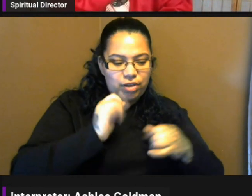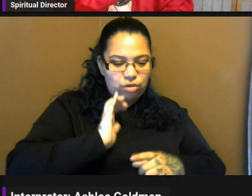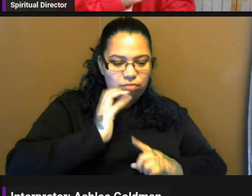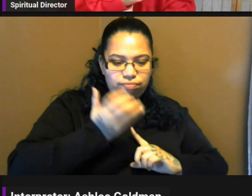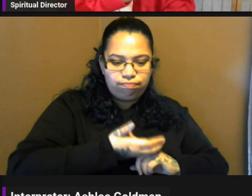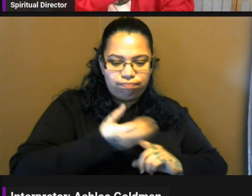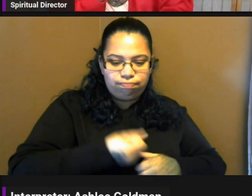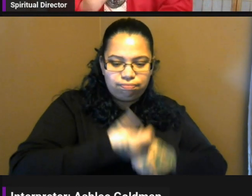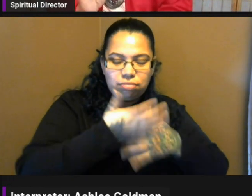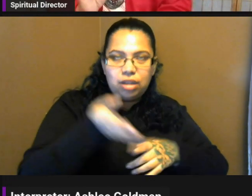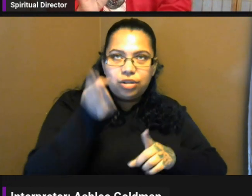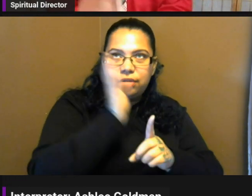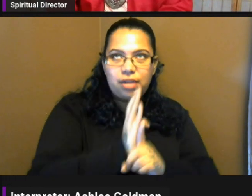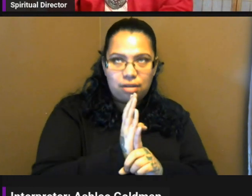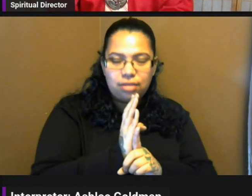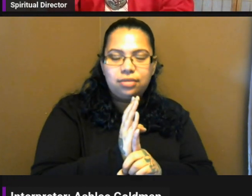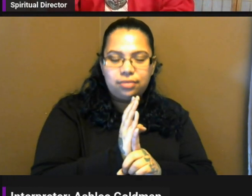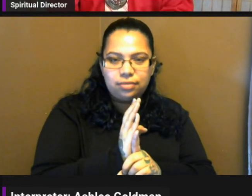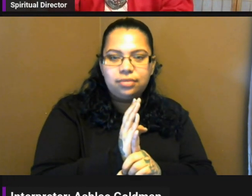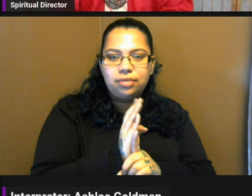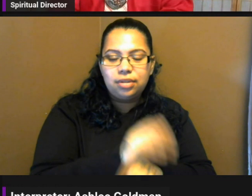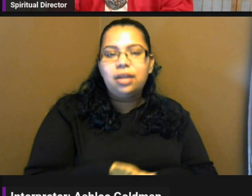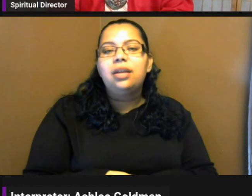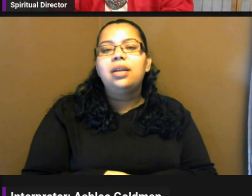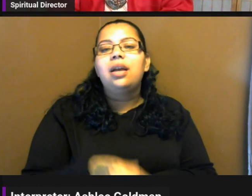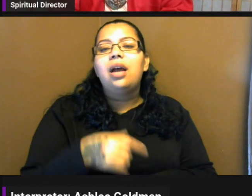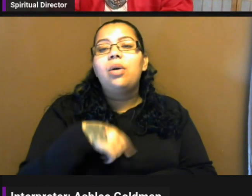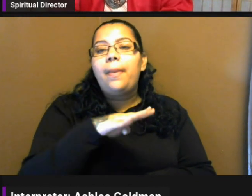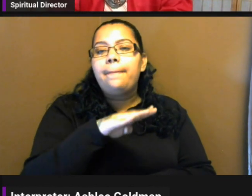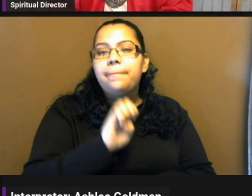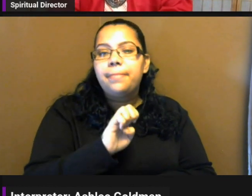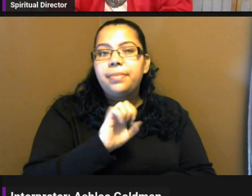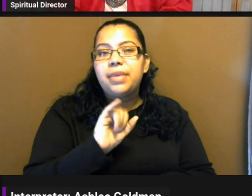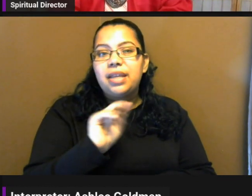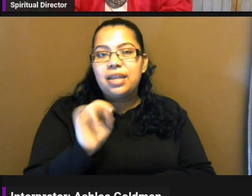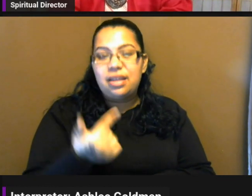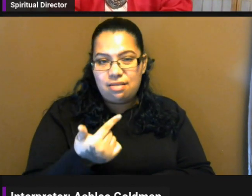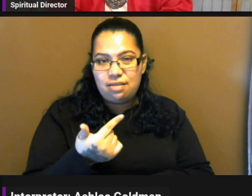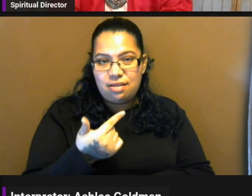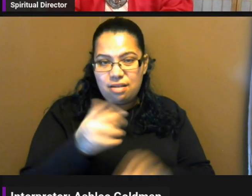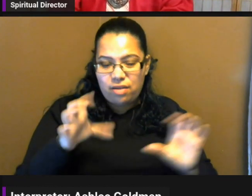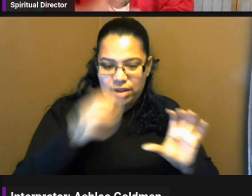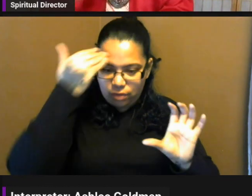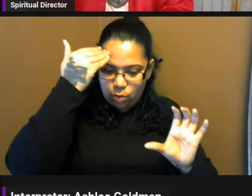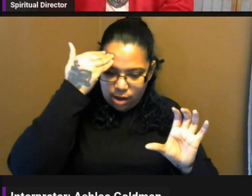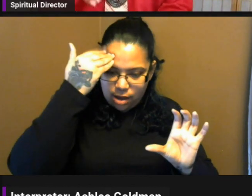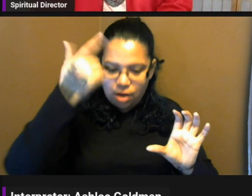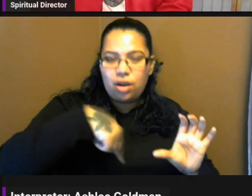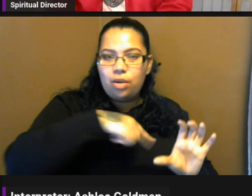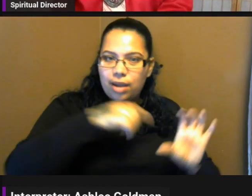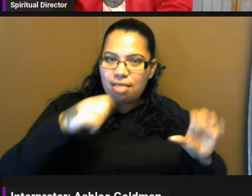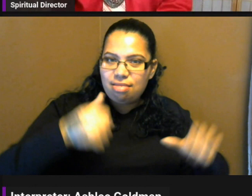And by being actively aware of this and living it,